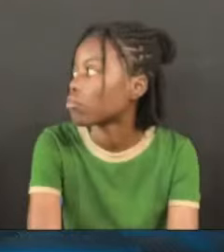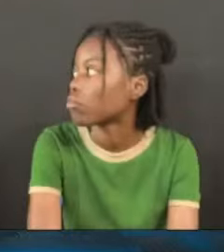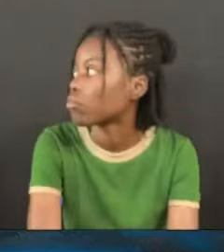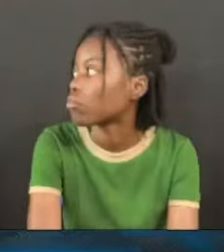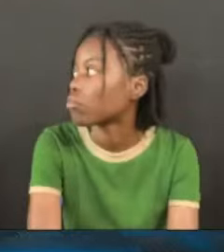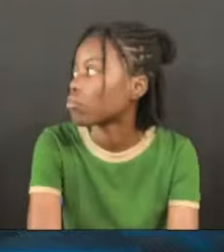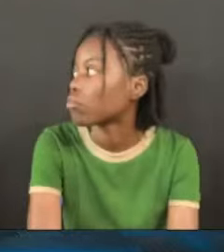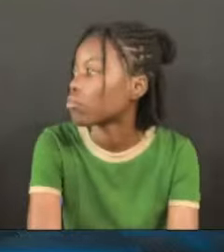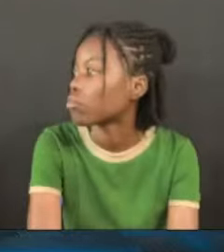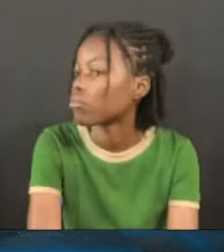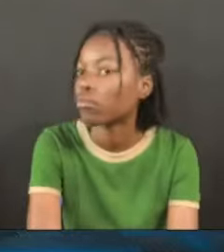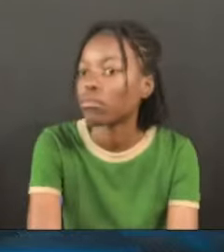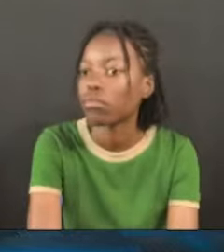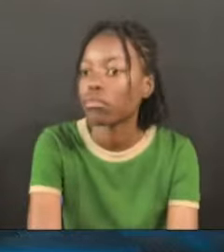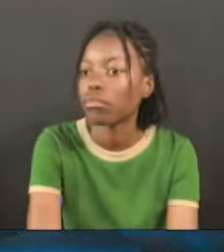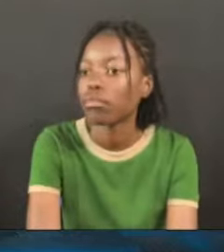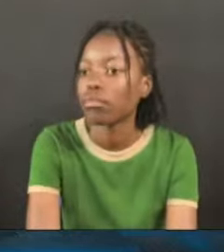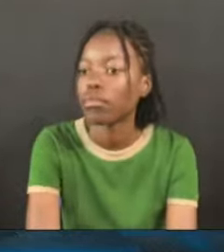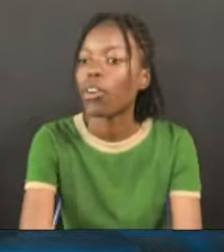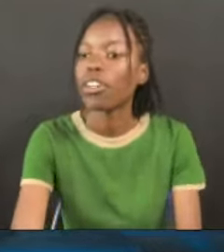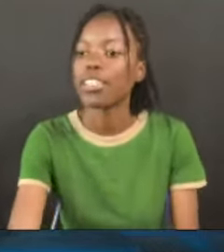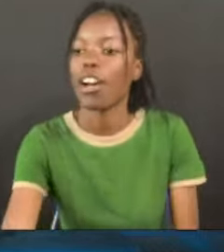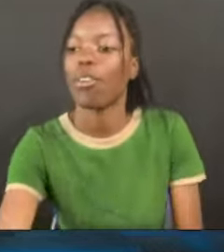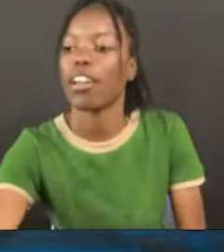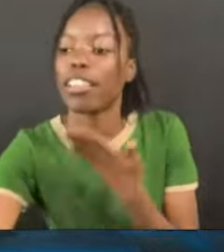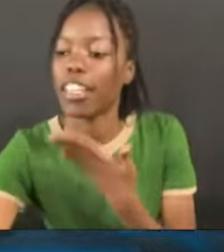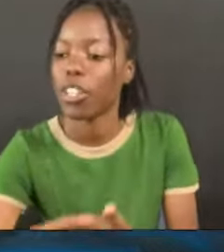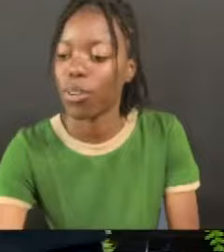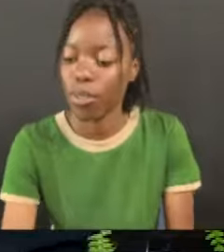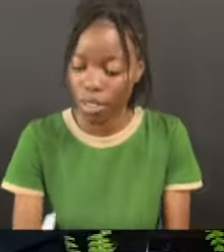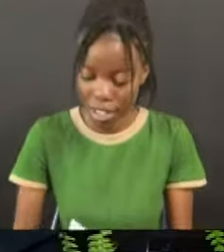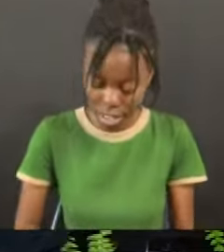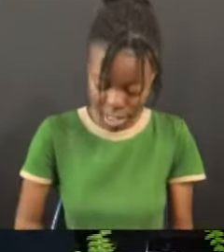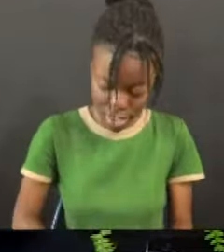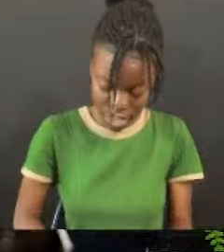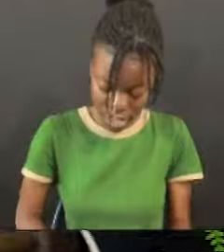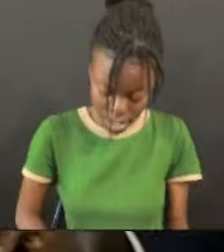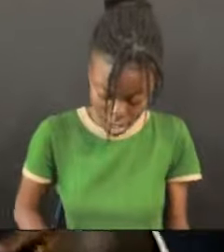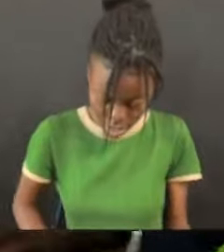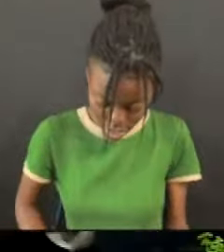I have a friend so precious, so very dear to me.